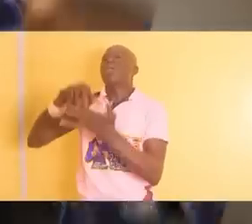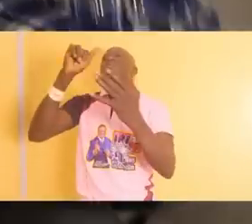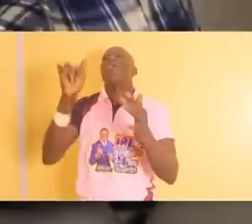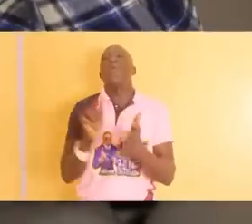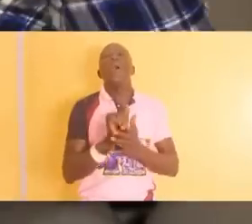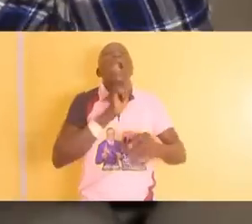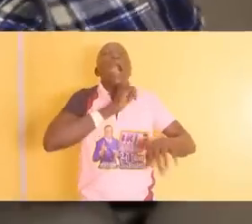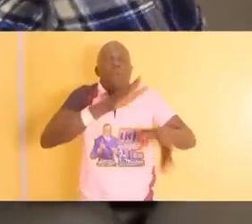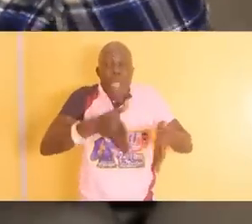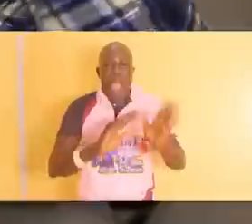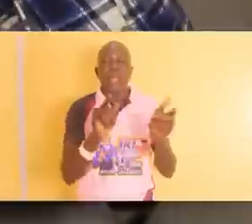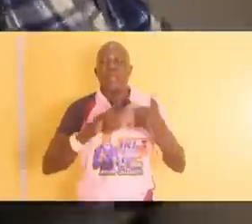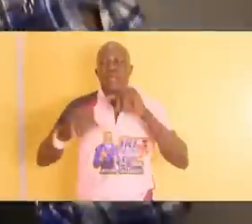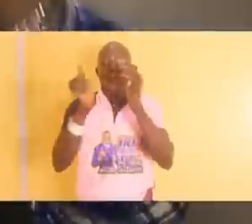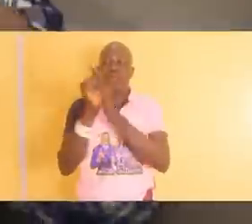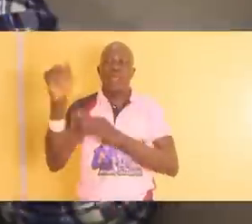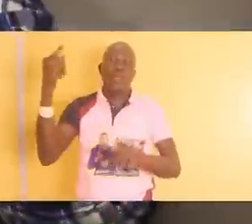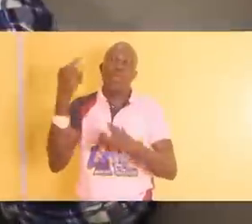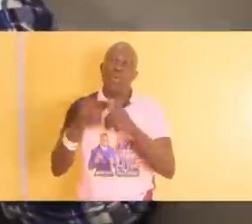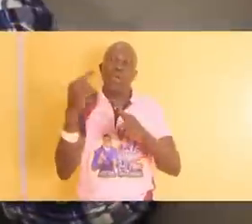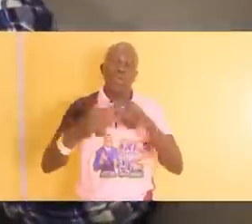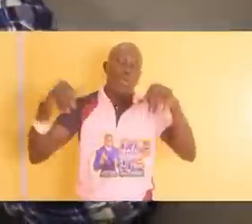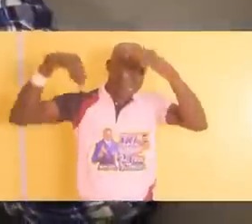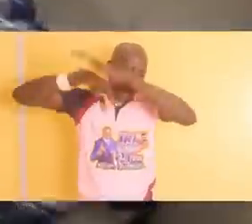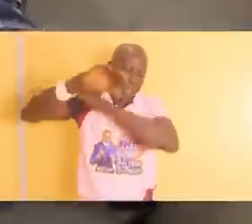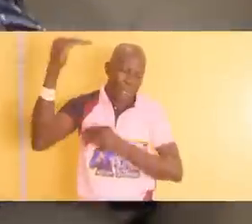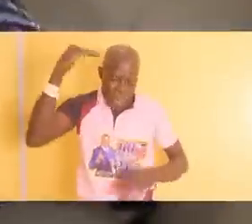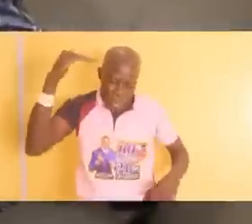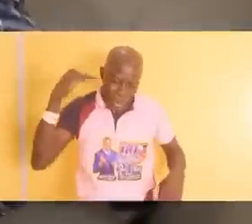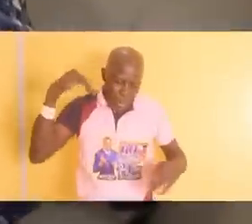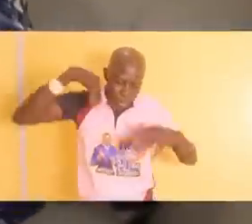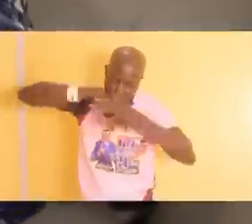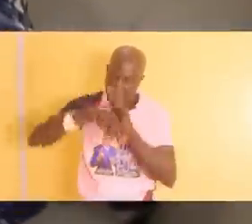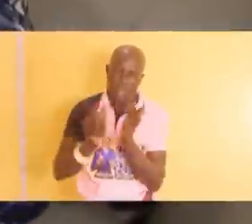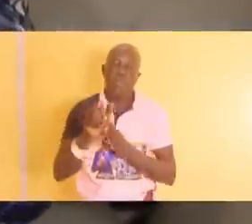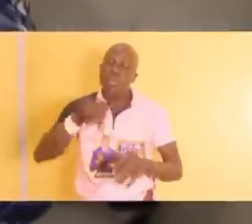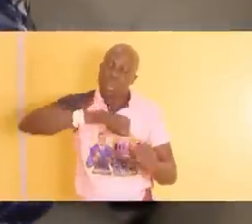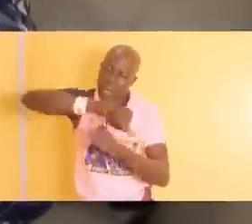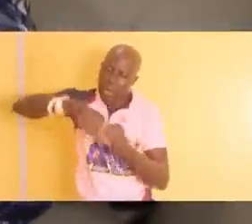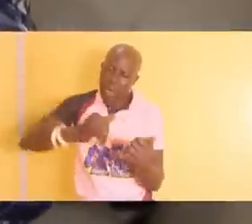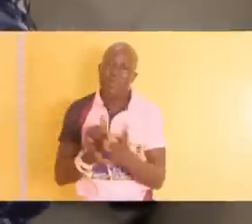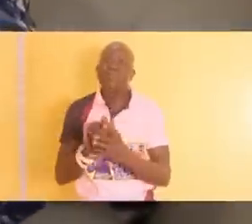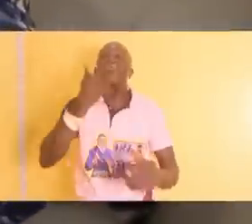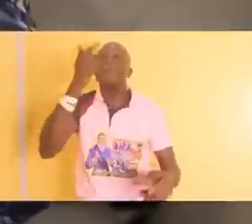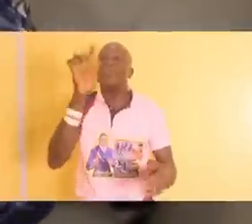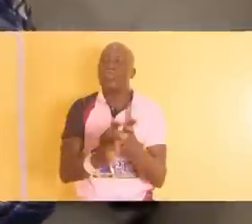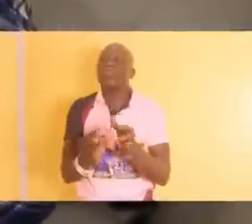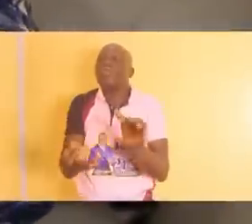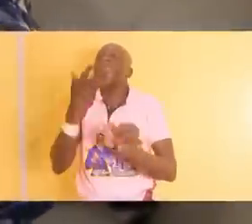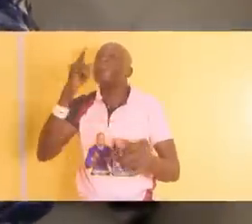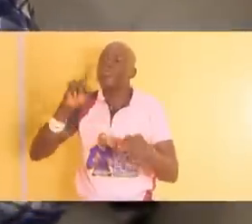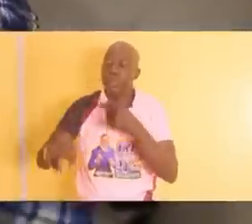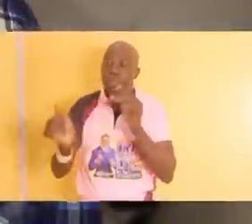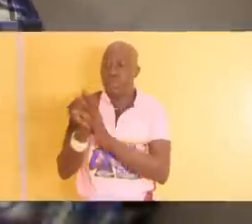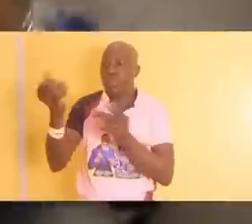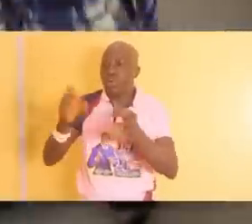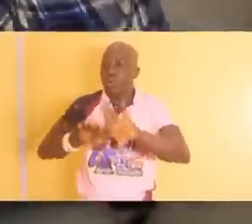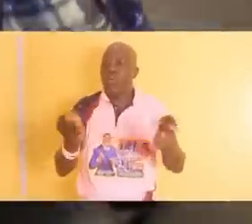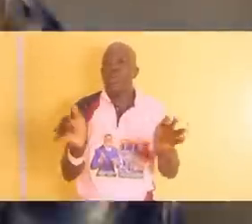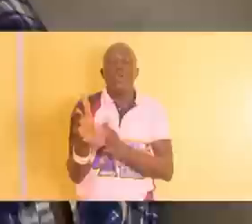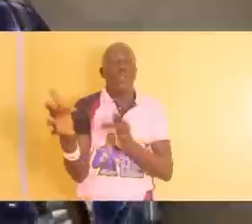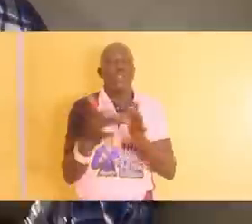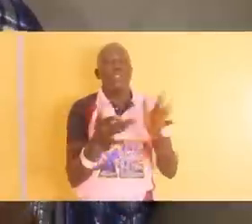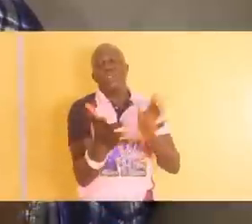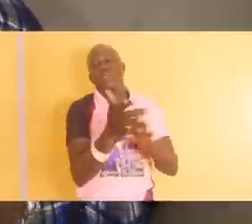stand up. You will let the world come to your mind. And to enter into that hall, in Saturday, your waist must be